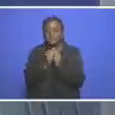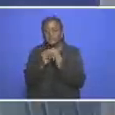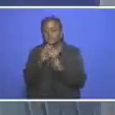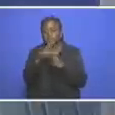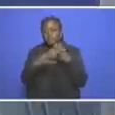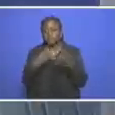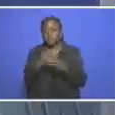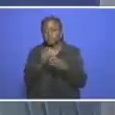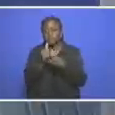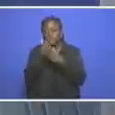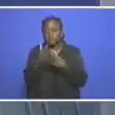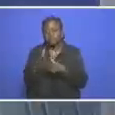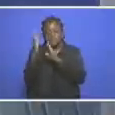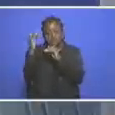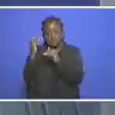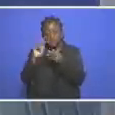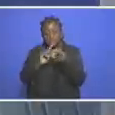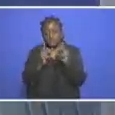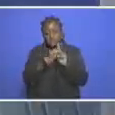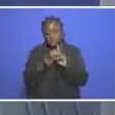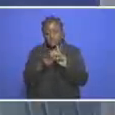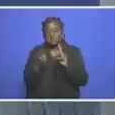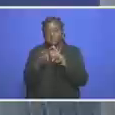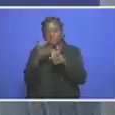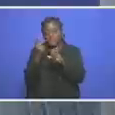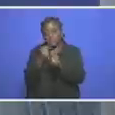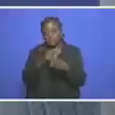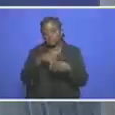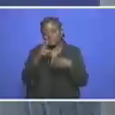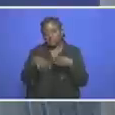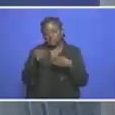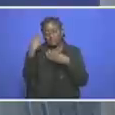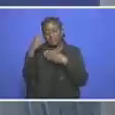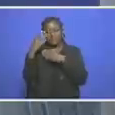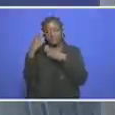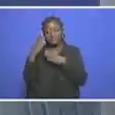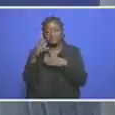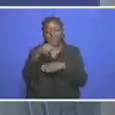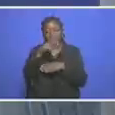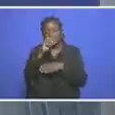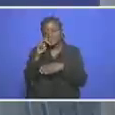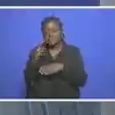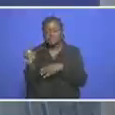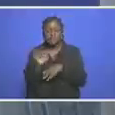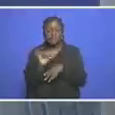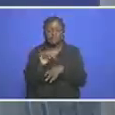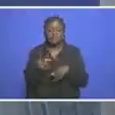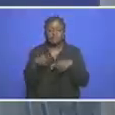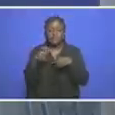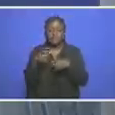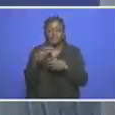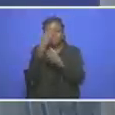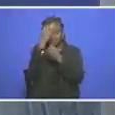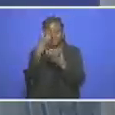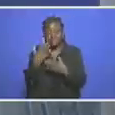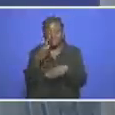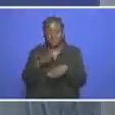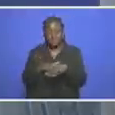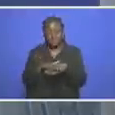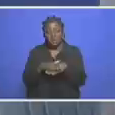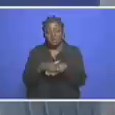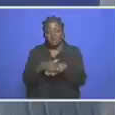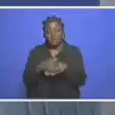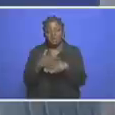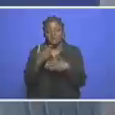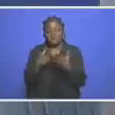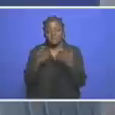will get results for the Bahamas. As Keisha Adderley tells us tonight, the Prime Minister also gave some key updates on the home front, including the